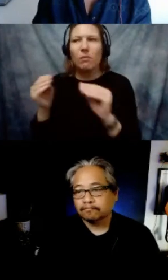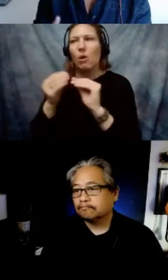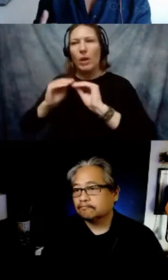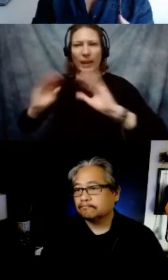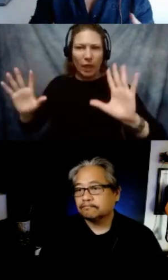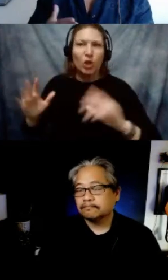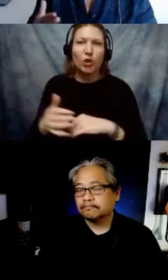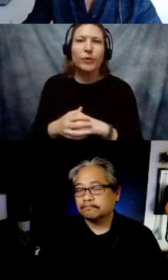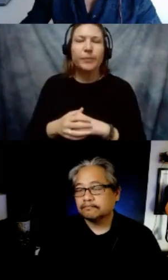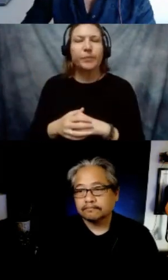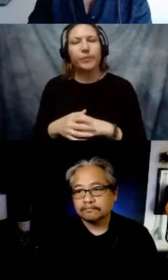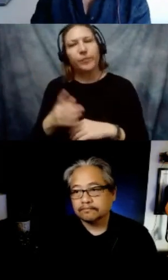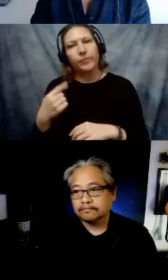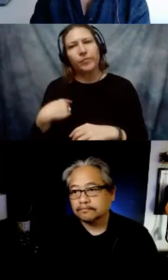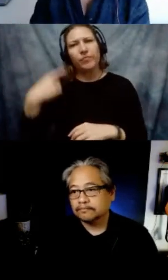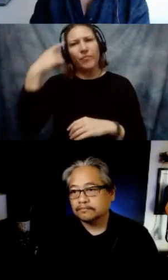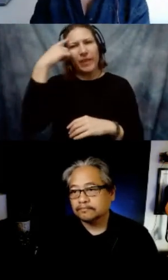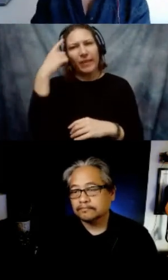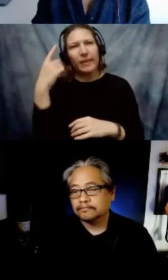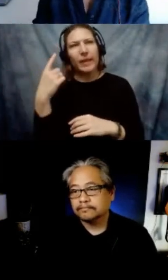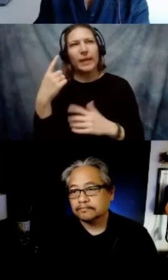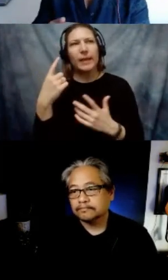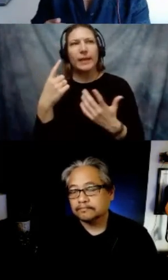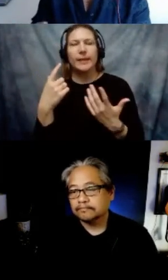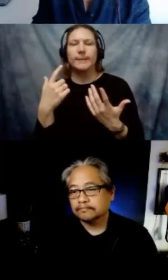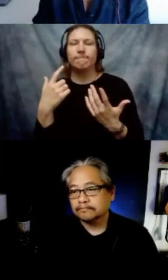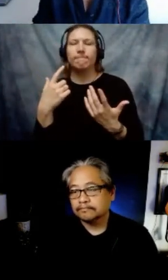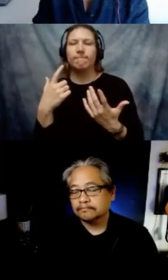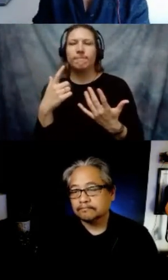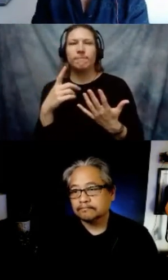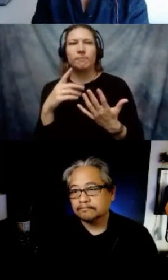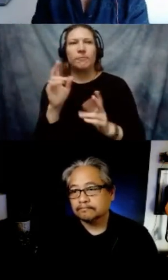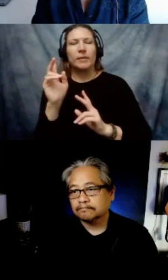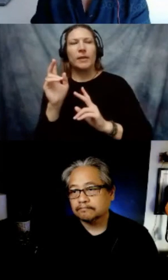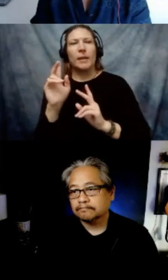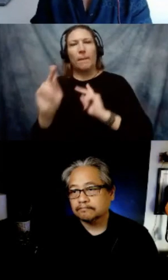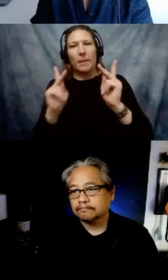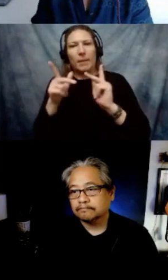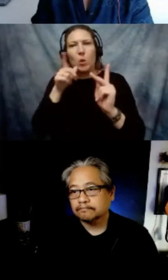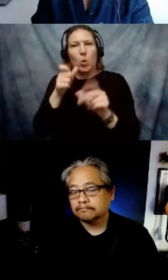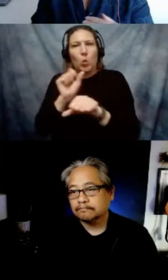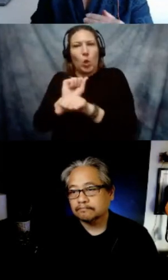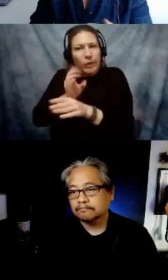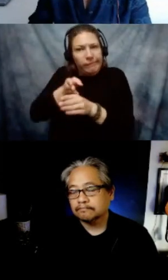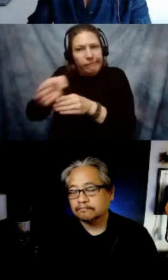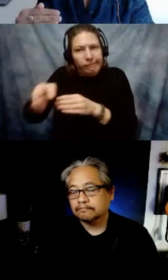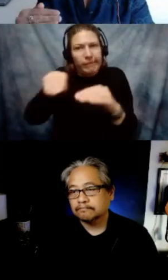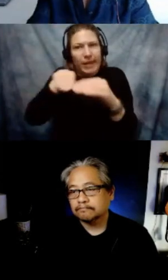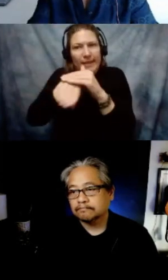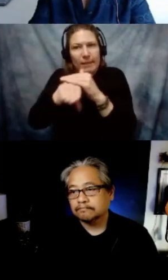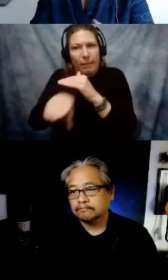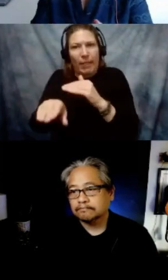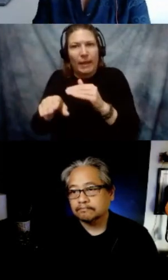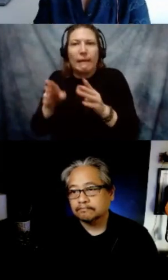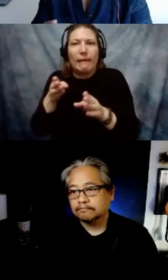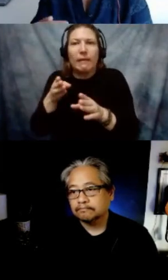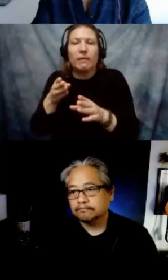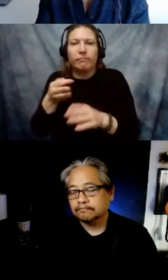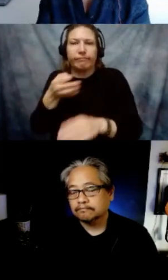is that probably that there will be a quite a long transition, and probably WCAG 3 isn't going to